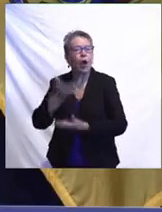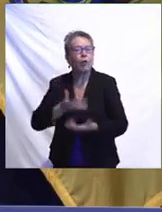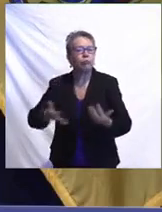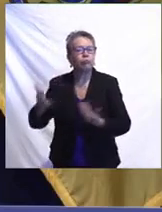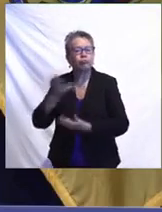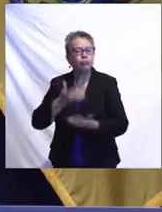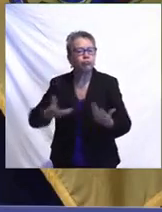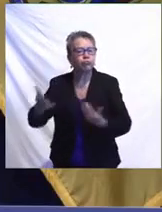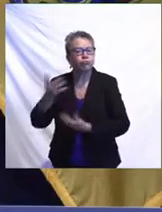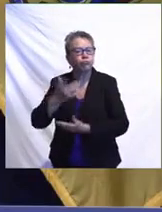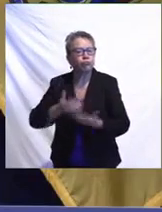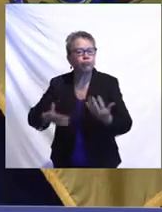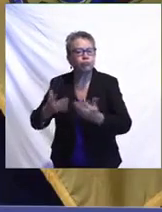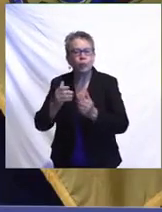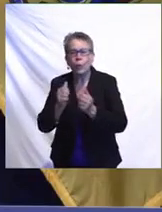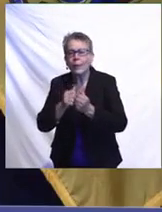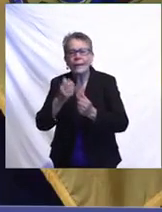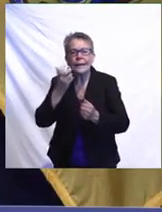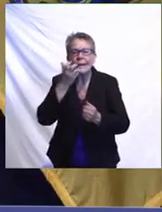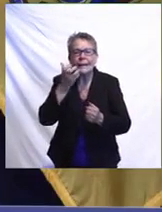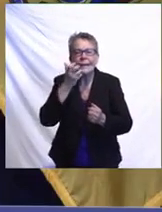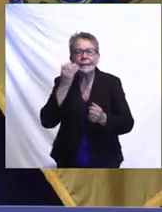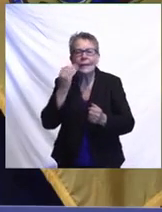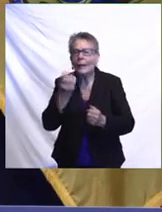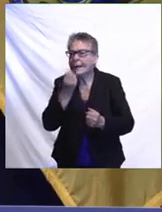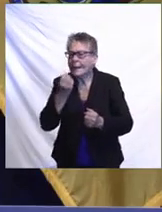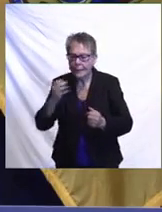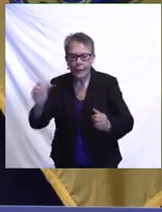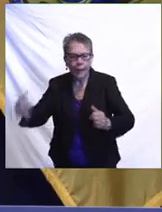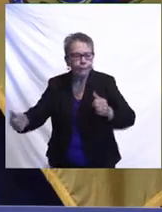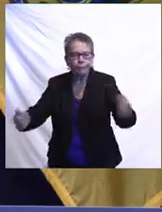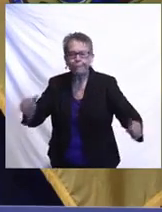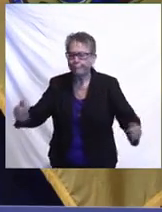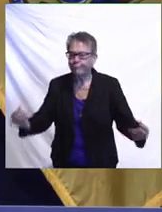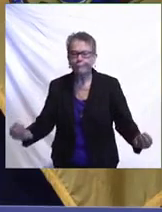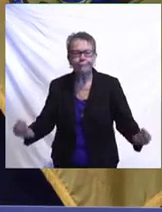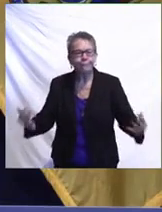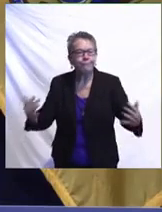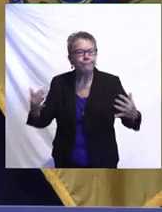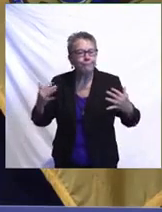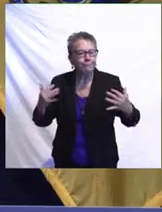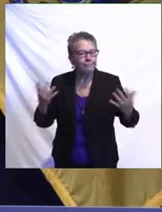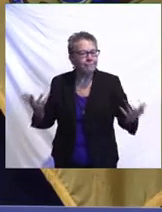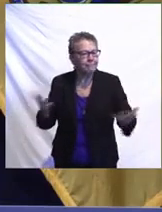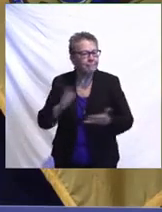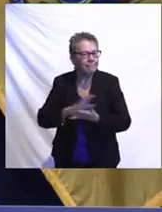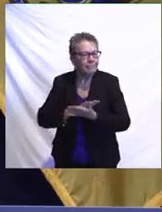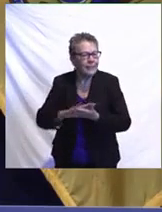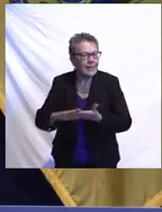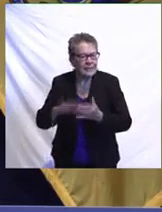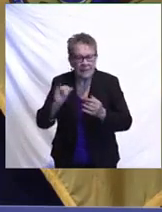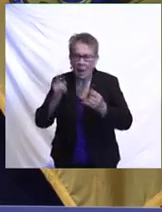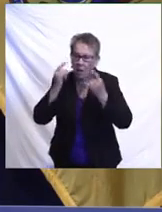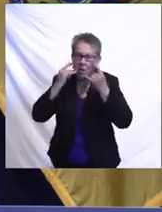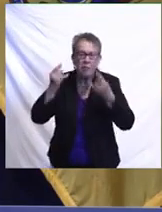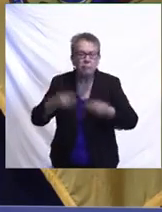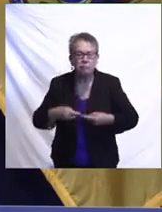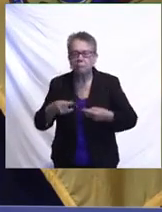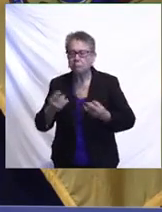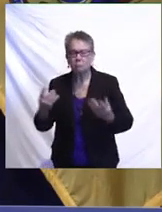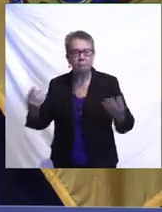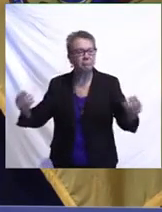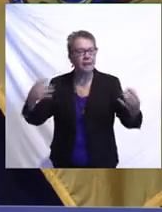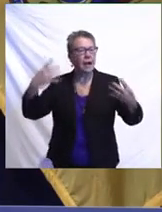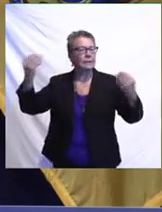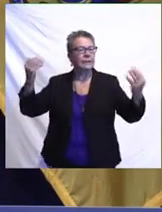and heaters and felt really comfortable and didn't feel the need to wear a mask. I went inside literally to find some folks to